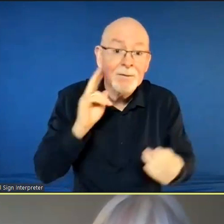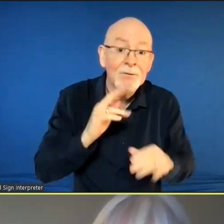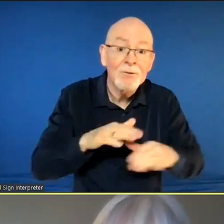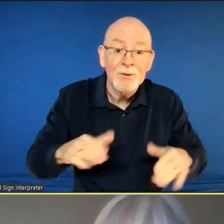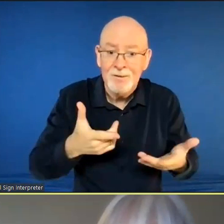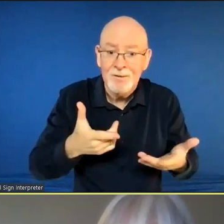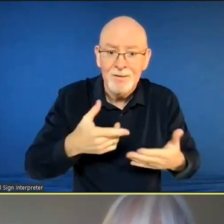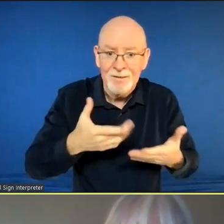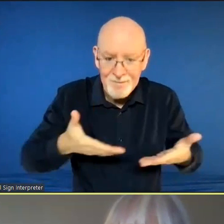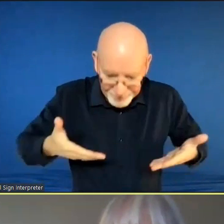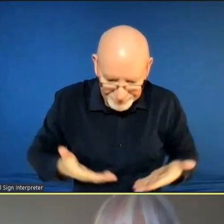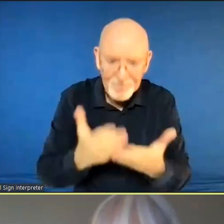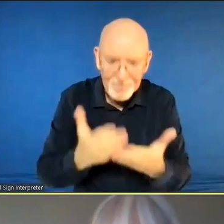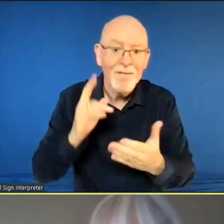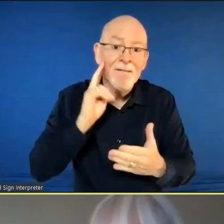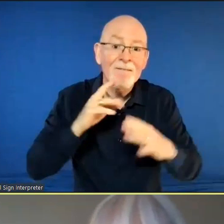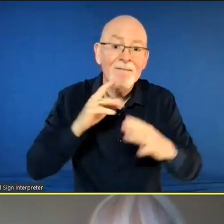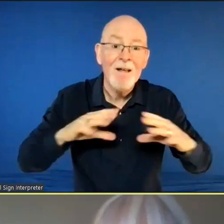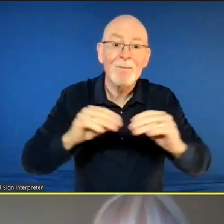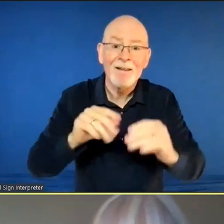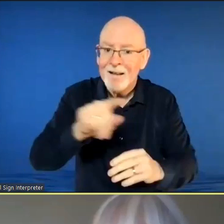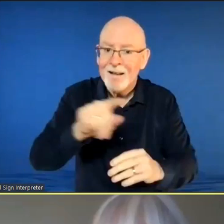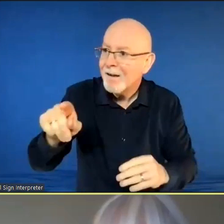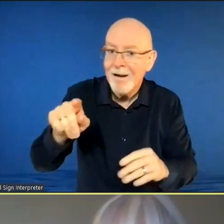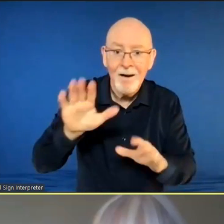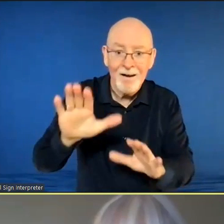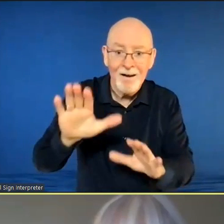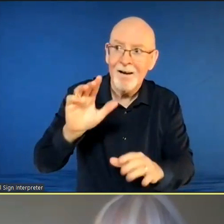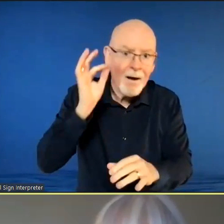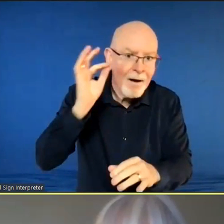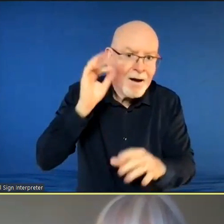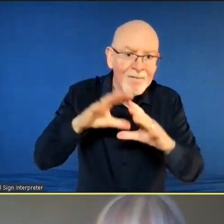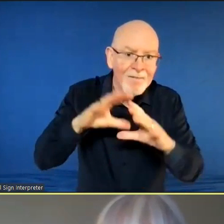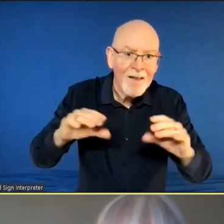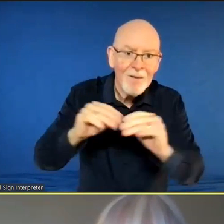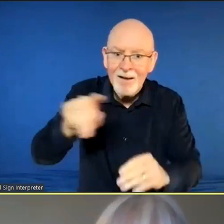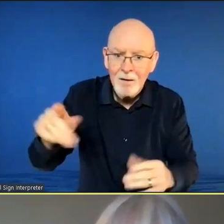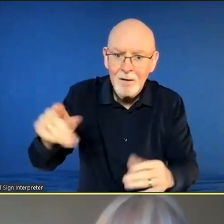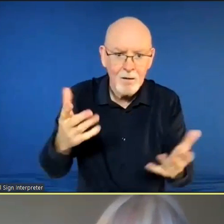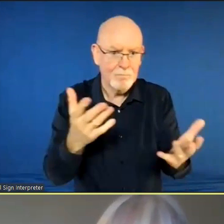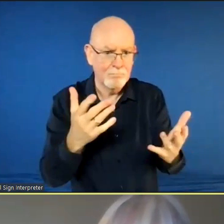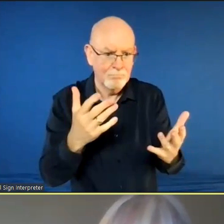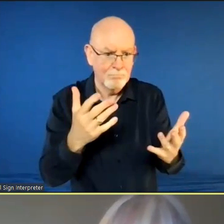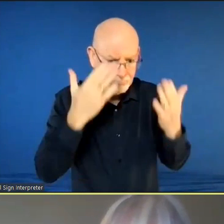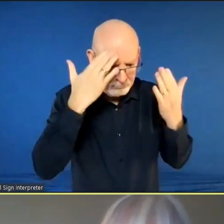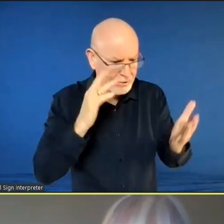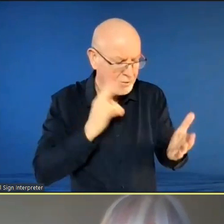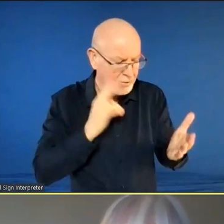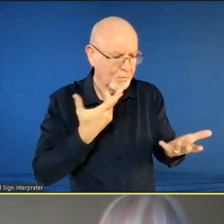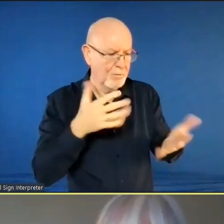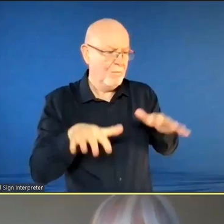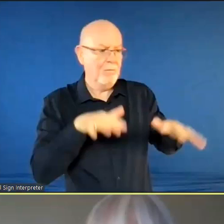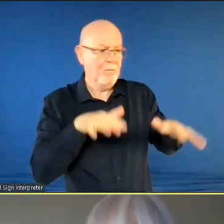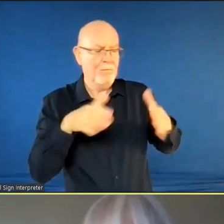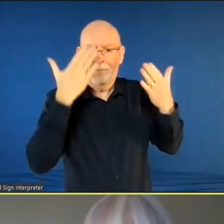deafness. So they often have very low expectations of their children and don't really